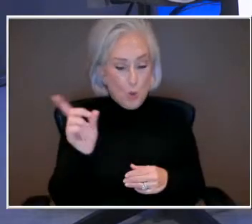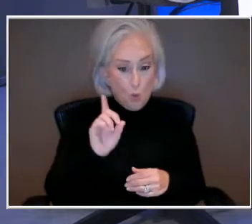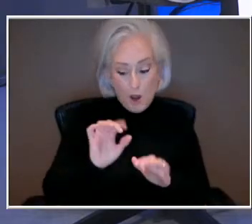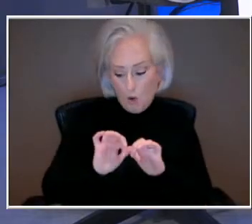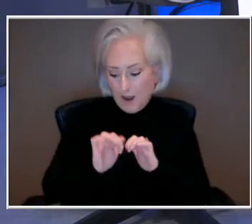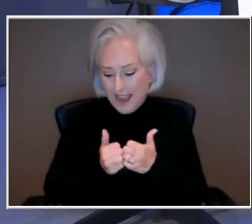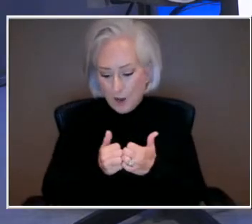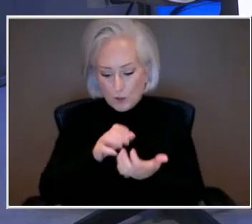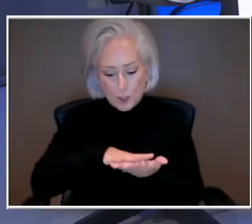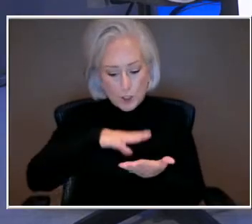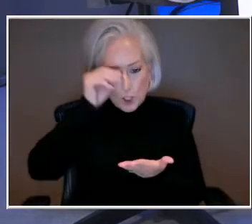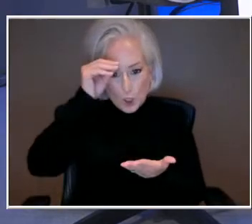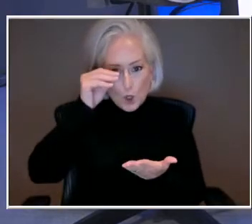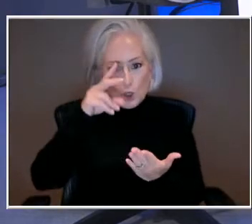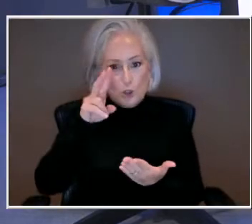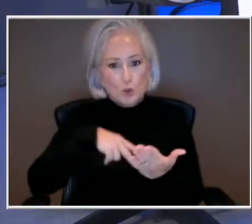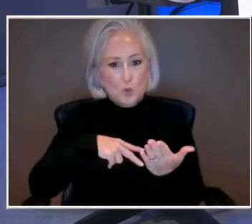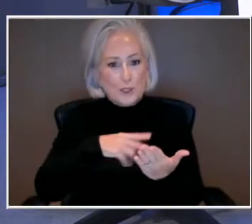read mammograms?